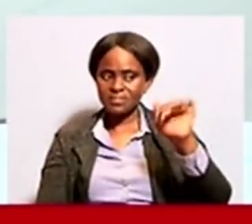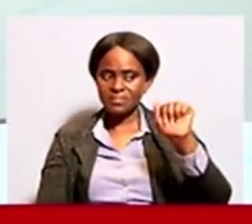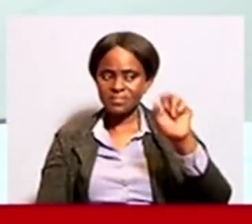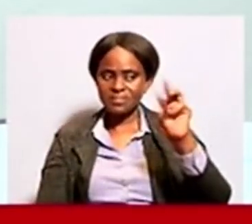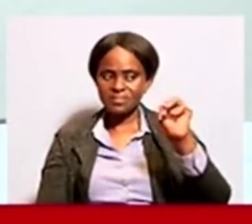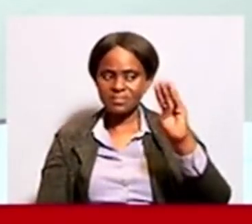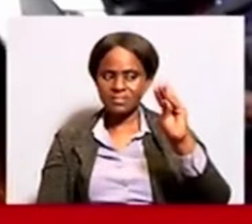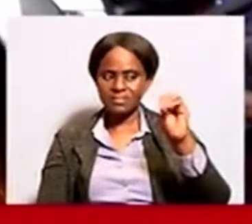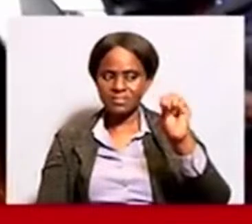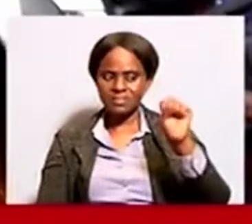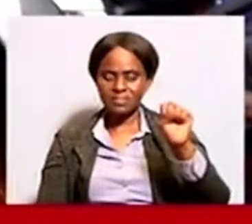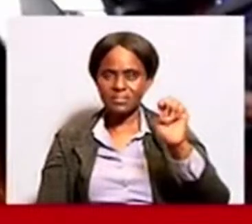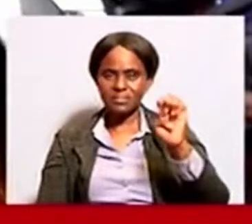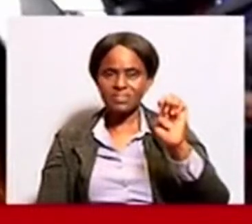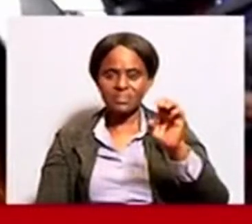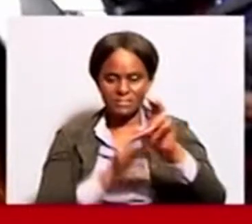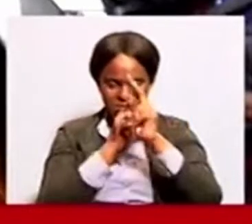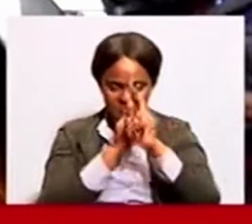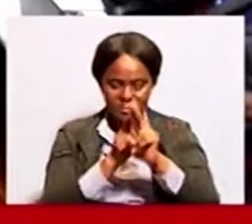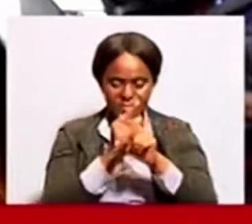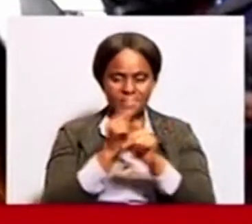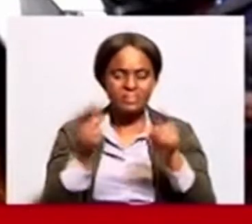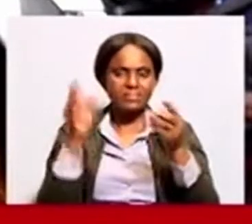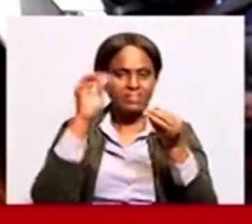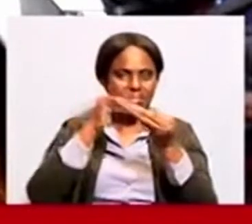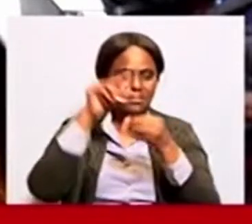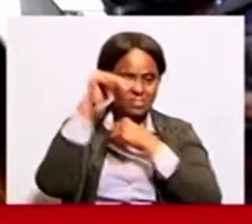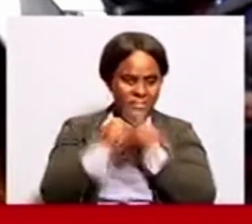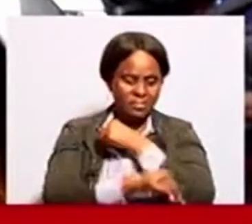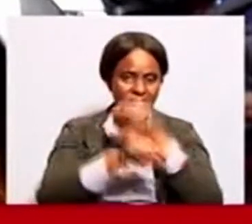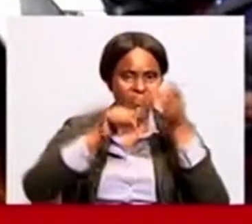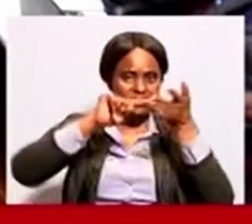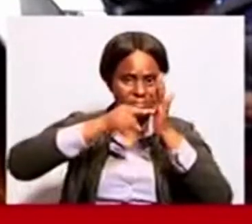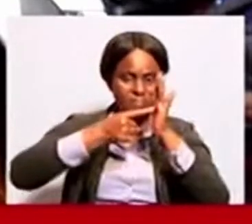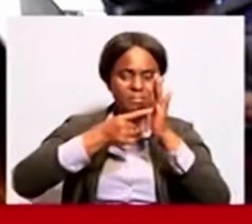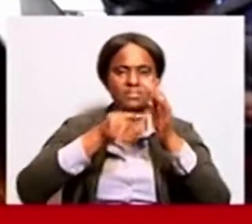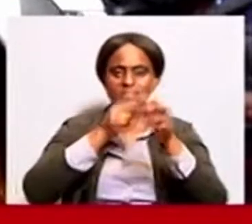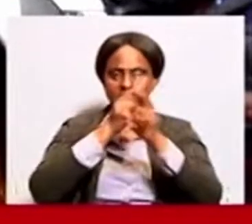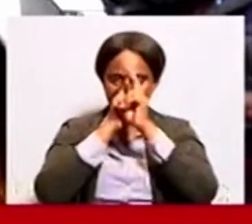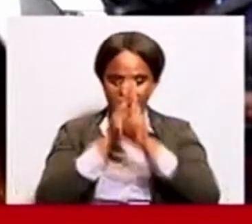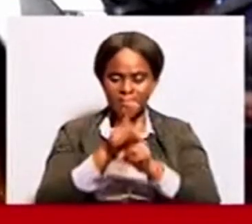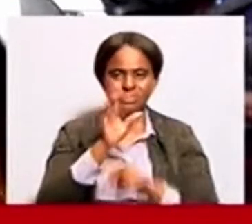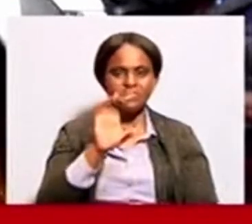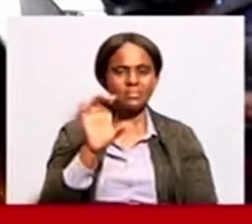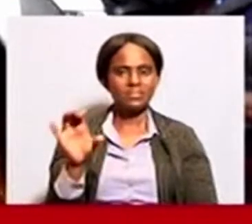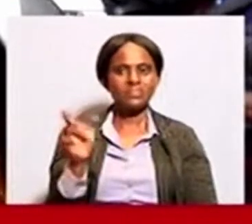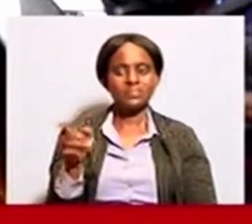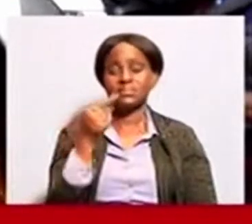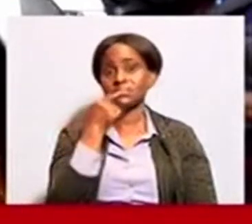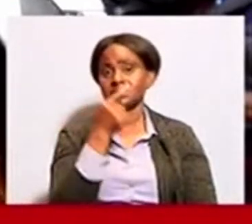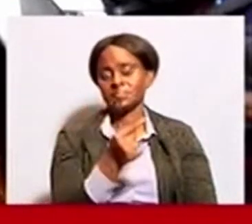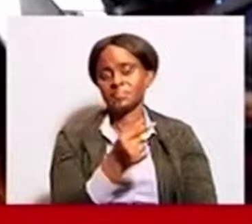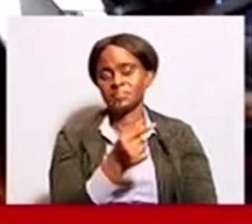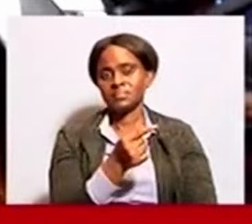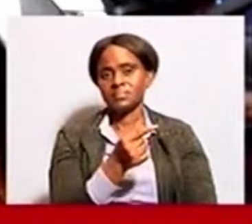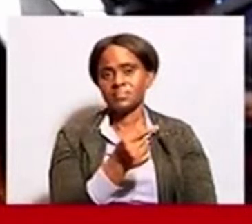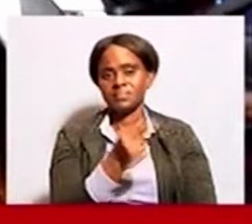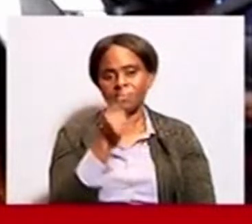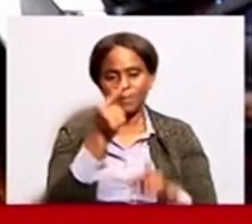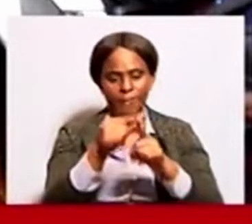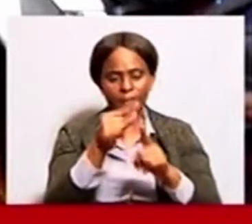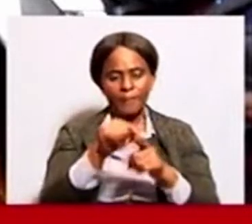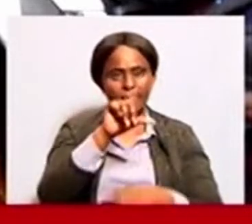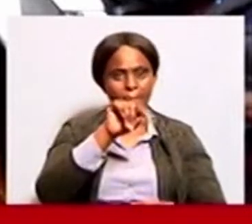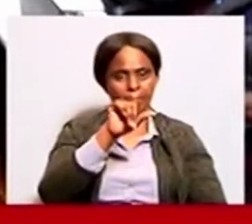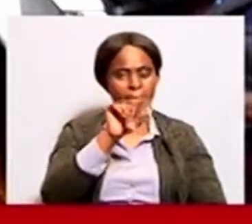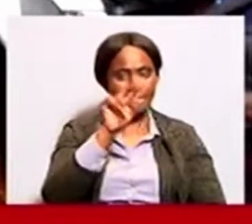Chair, on the same. Yes, please. Just to further the point by Honorable Shagafuso, it says that as of December